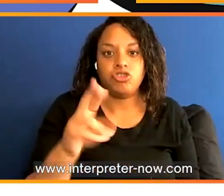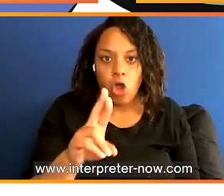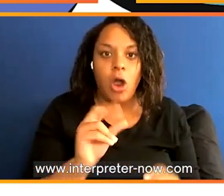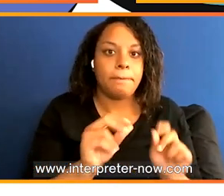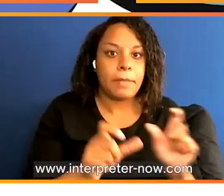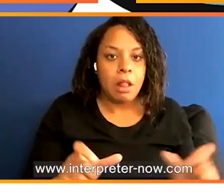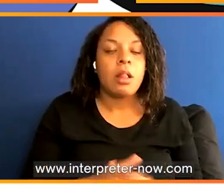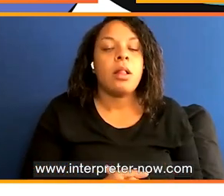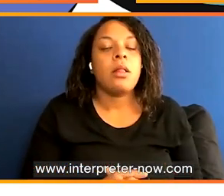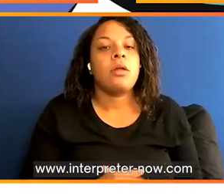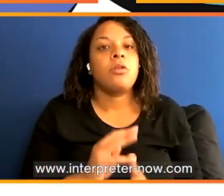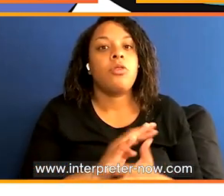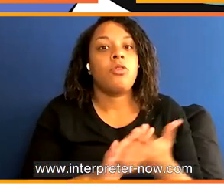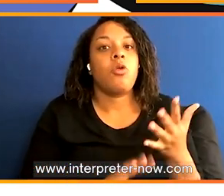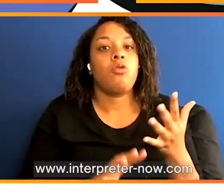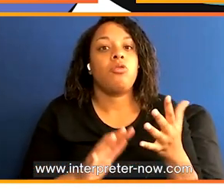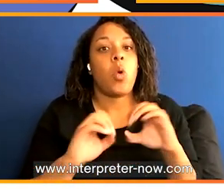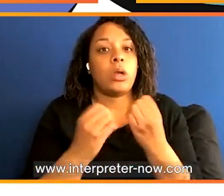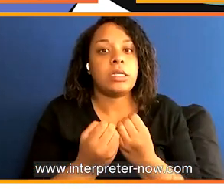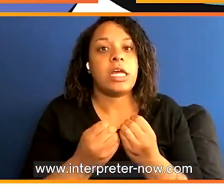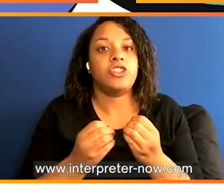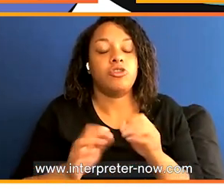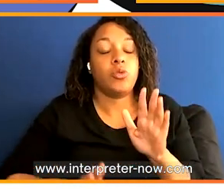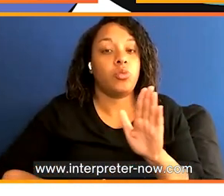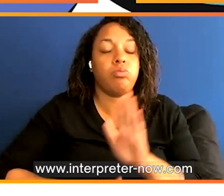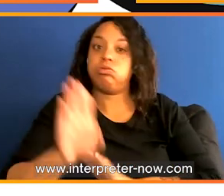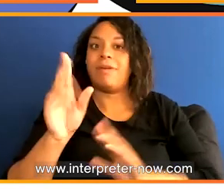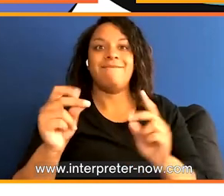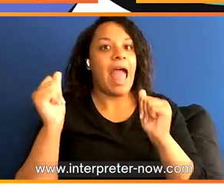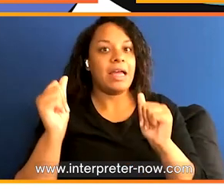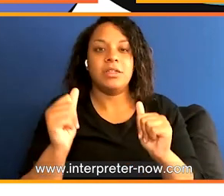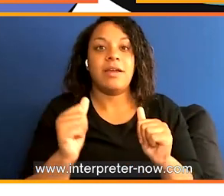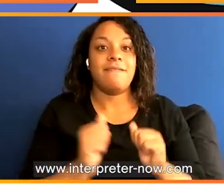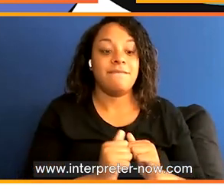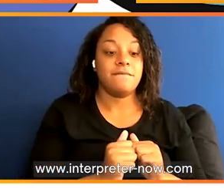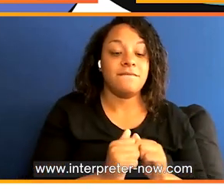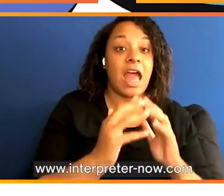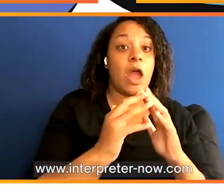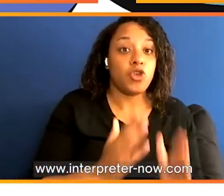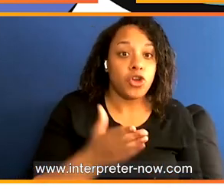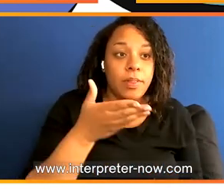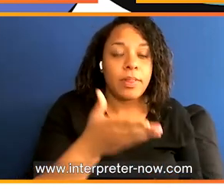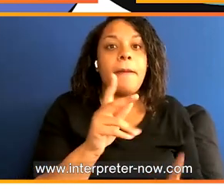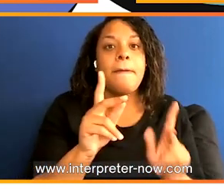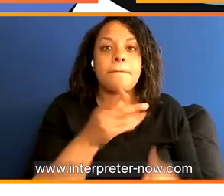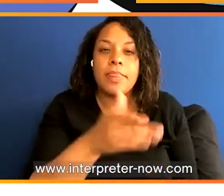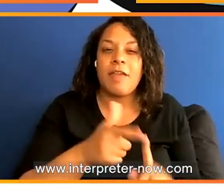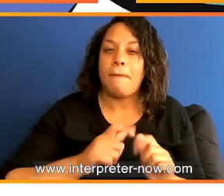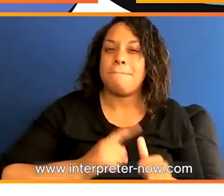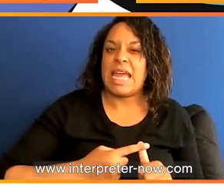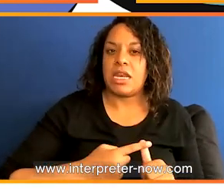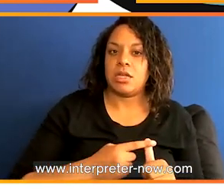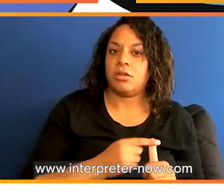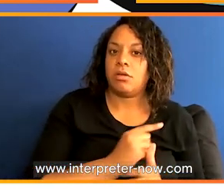human resources, is that, you know, these organizations grew up pretty quickly, right? With the founders and then people who were